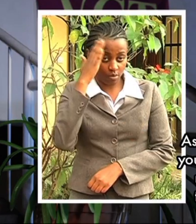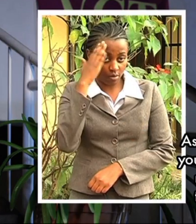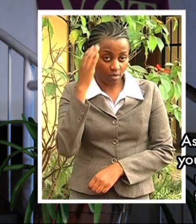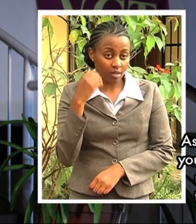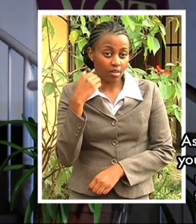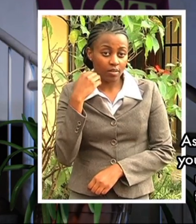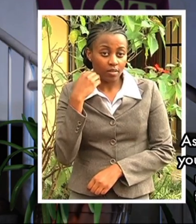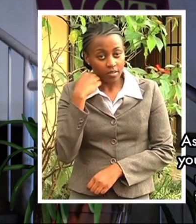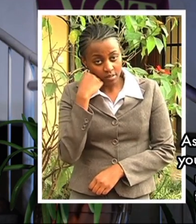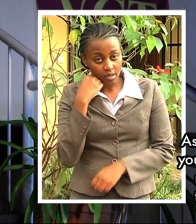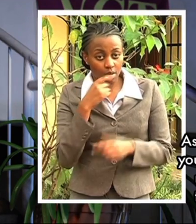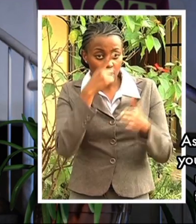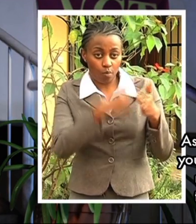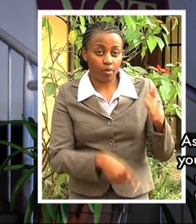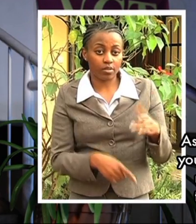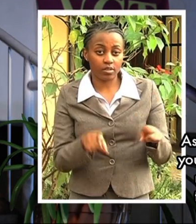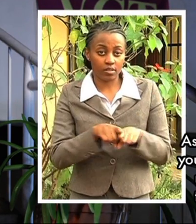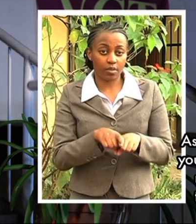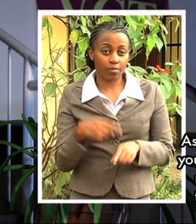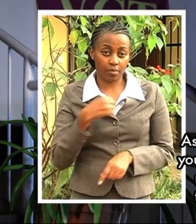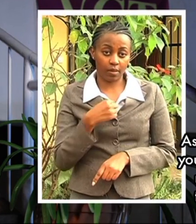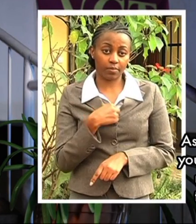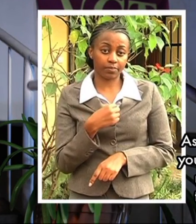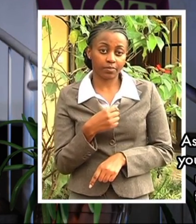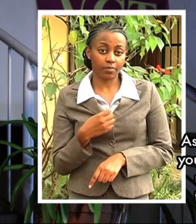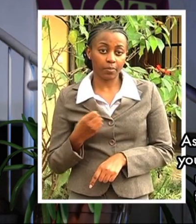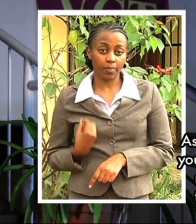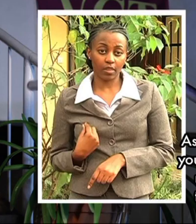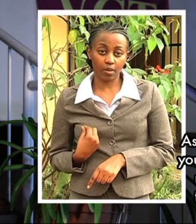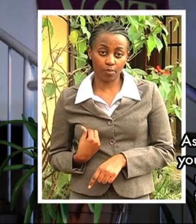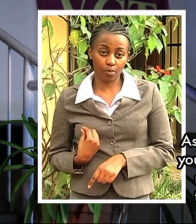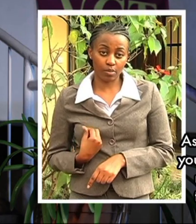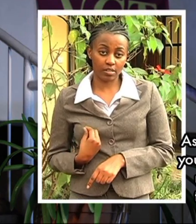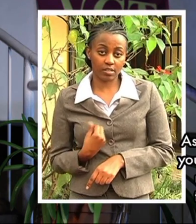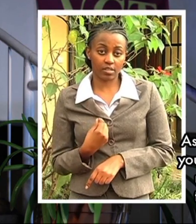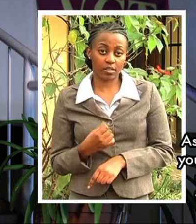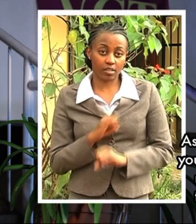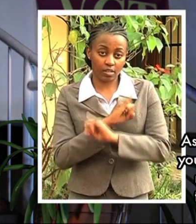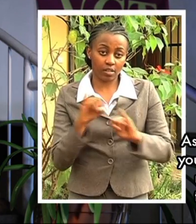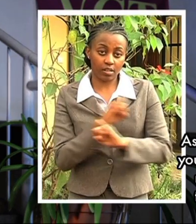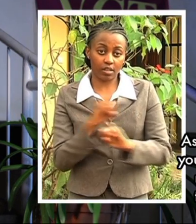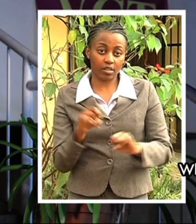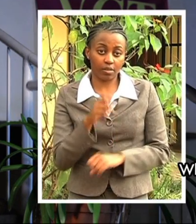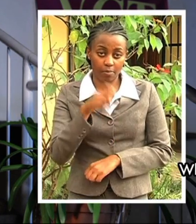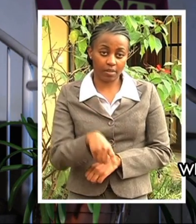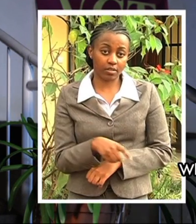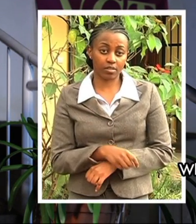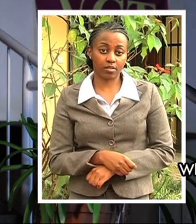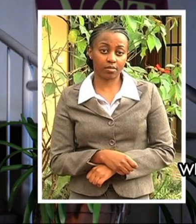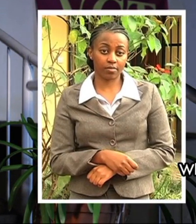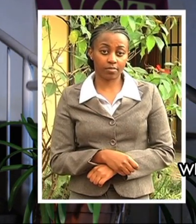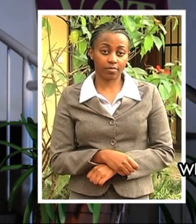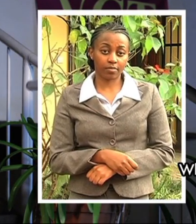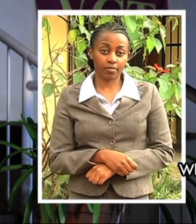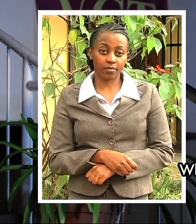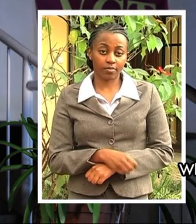check the status of your nipples frequently, and also that just to ensure that the baby has no mouth sores. What are the